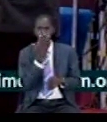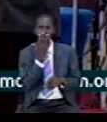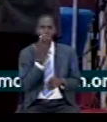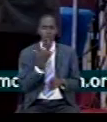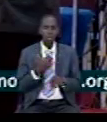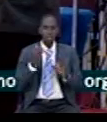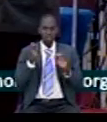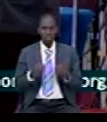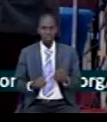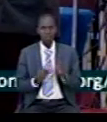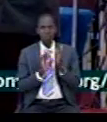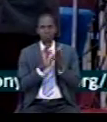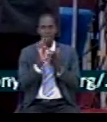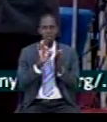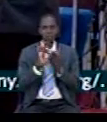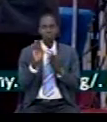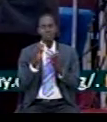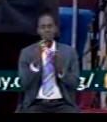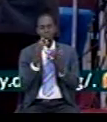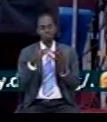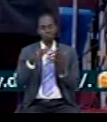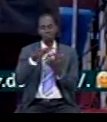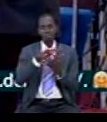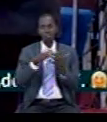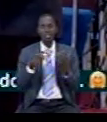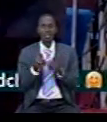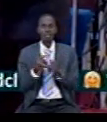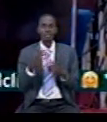fingers, just as you saw that we tested. Praise the Lord.